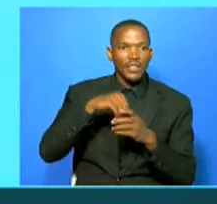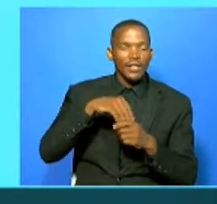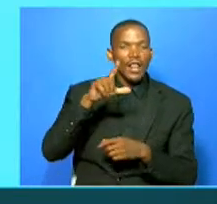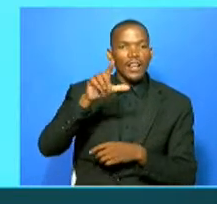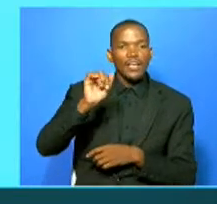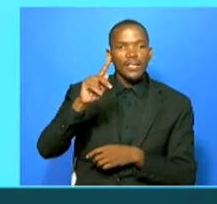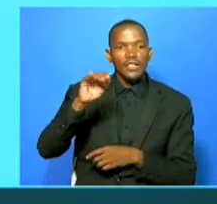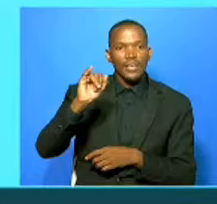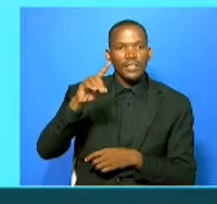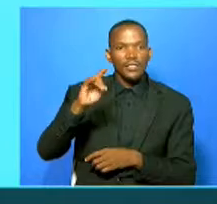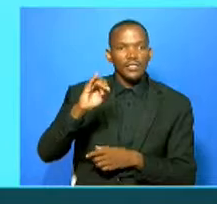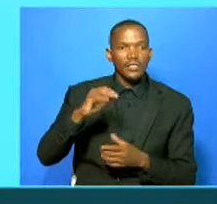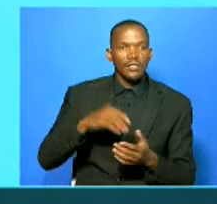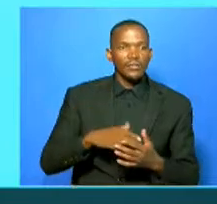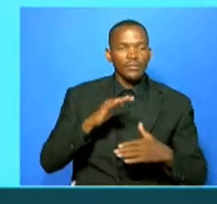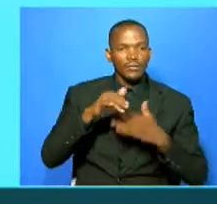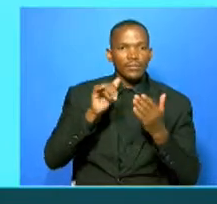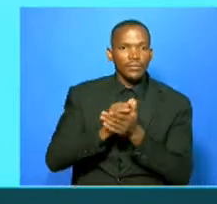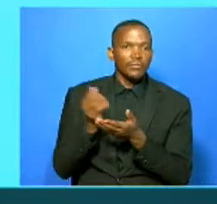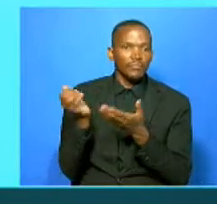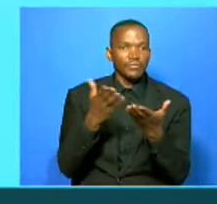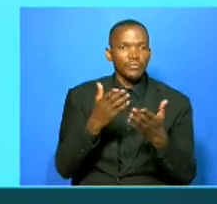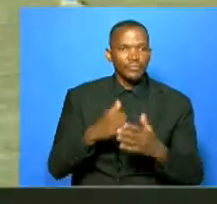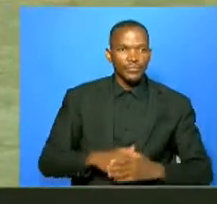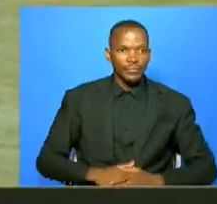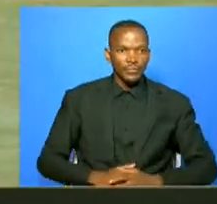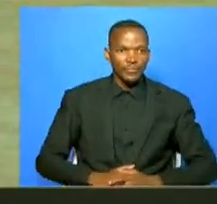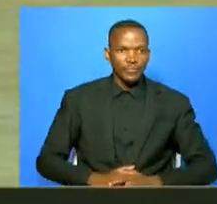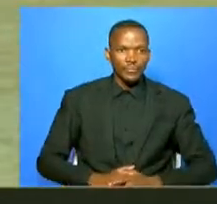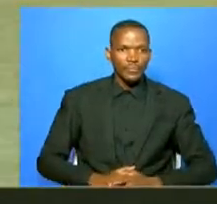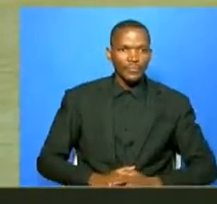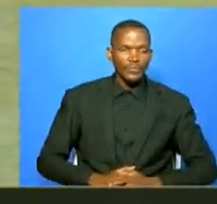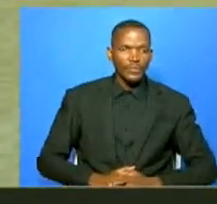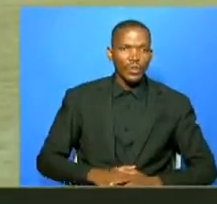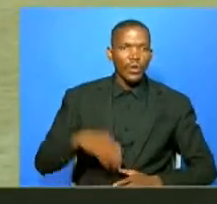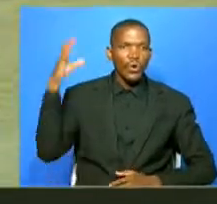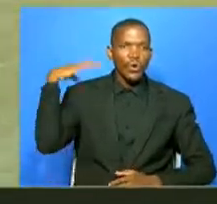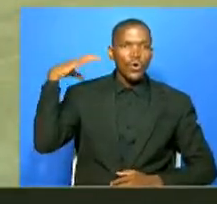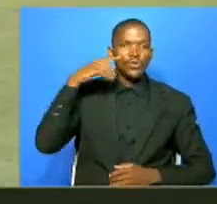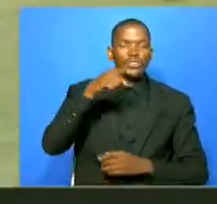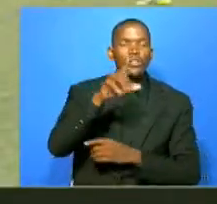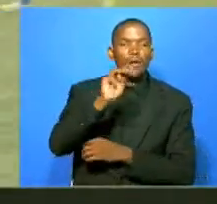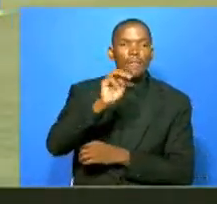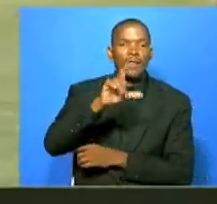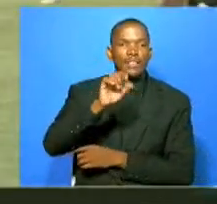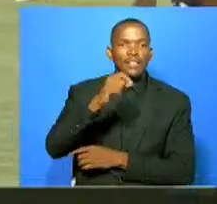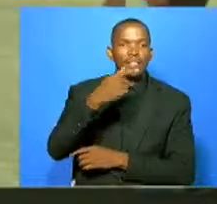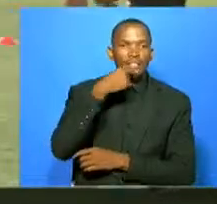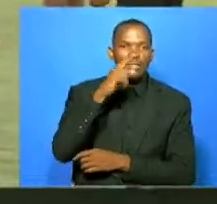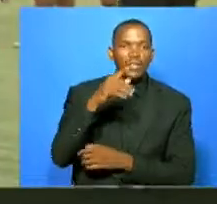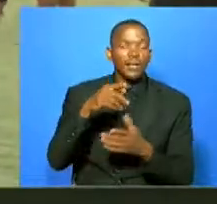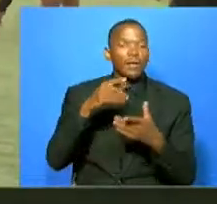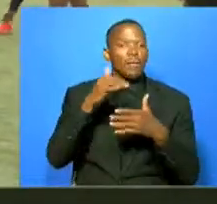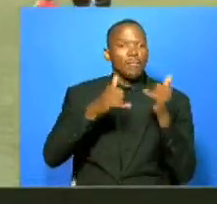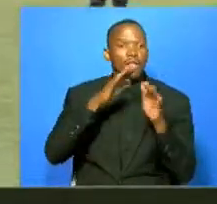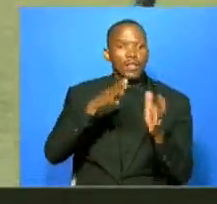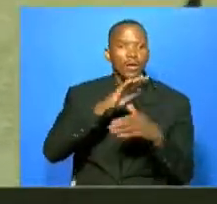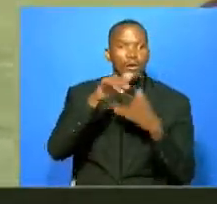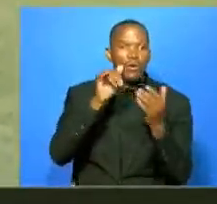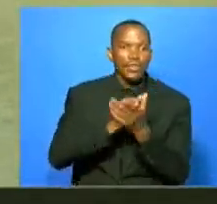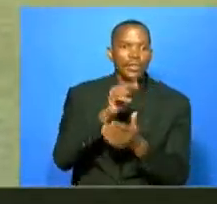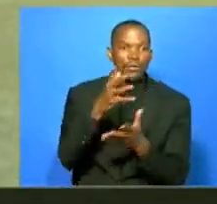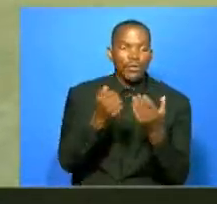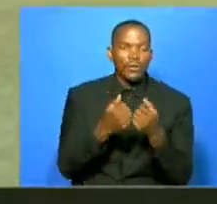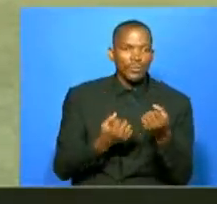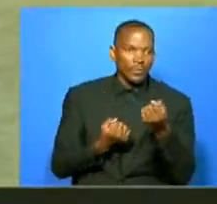Lekidi Football Center a Bampit ka pego. Mokatisi Malete o tlhalositse fa batshameki ba gagwe ba supile